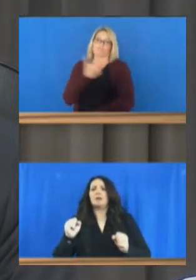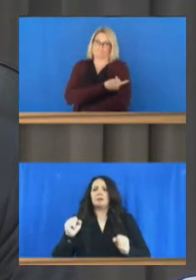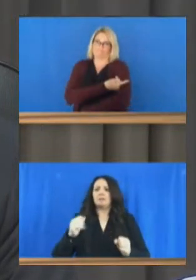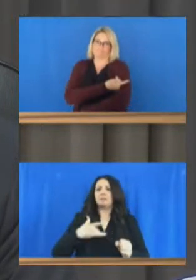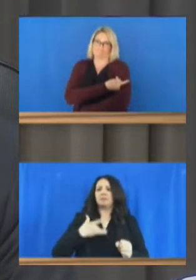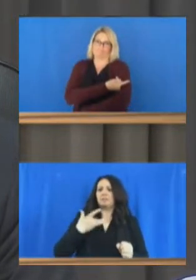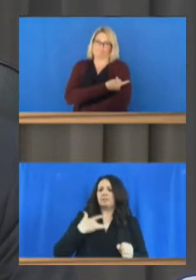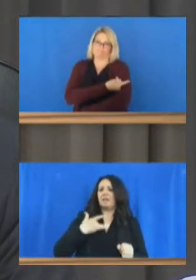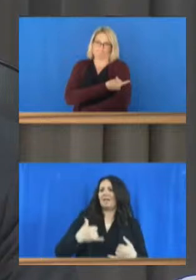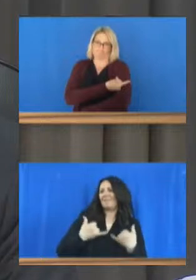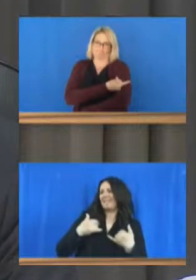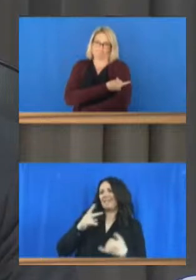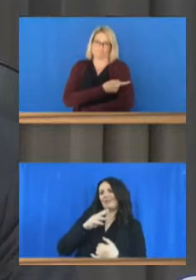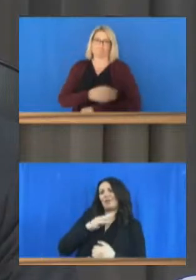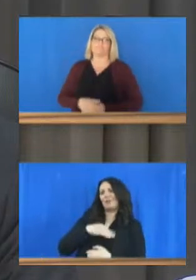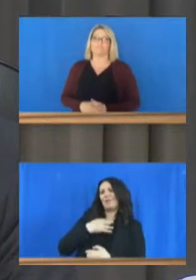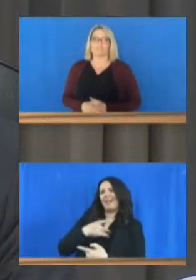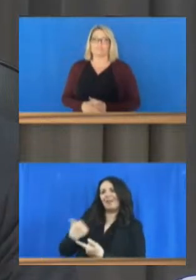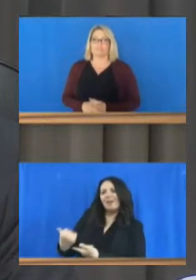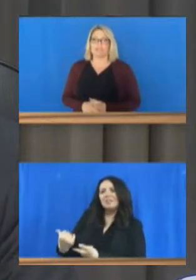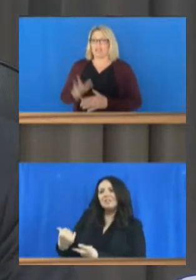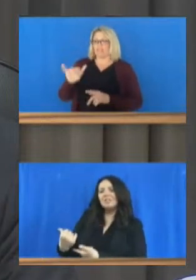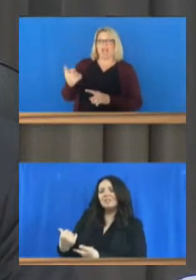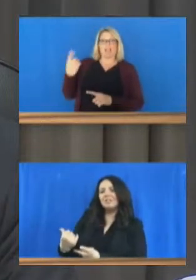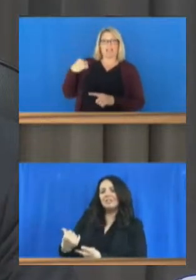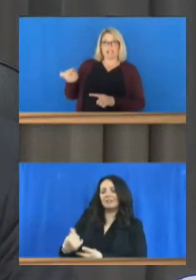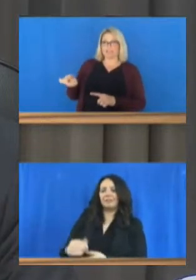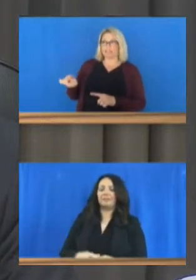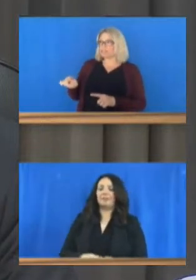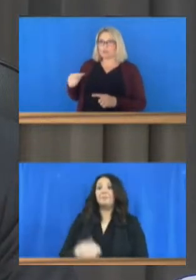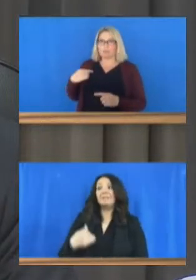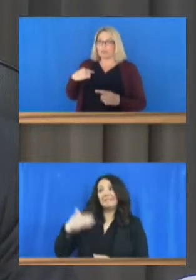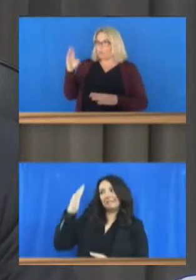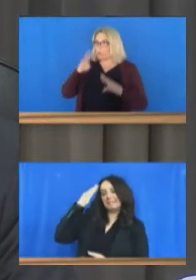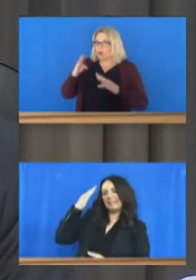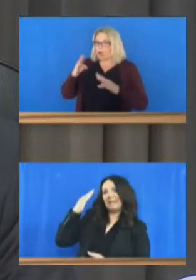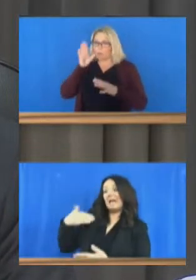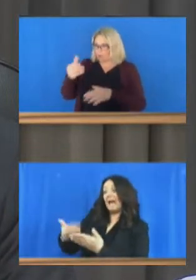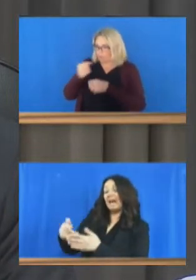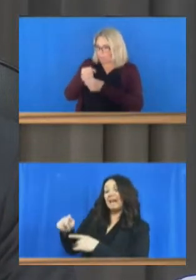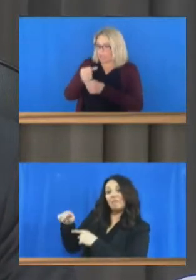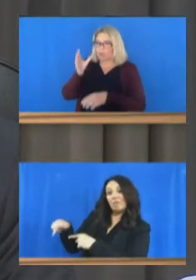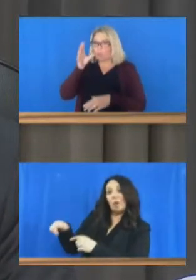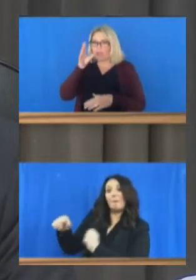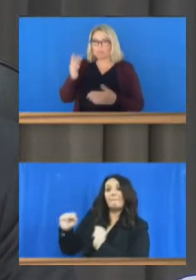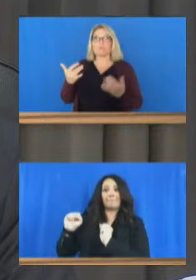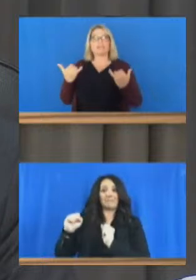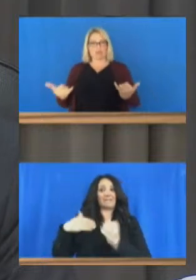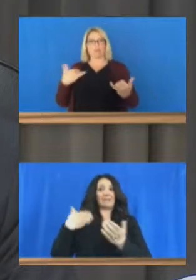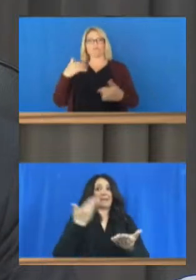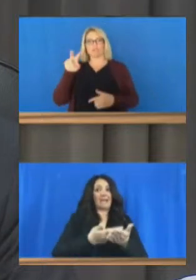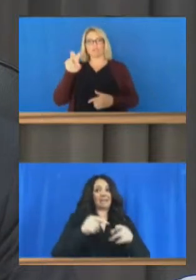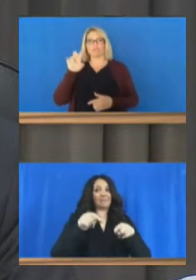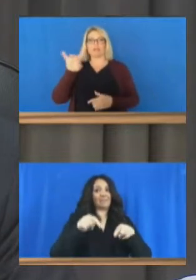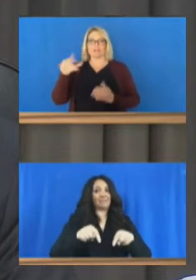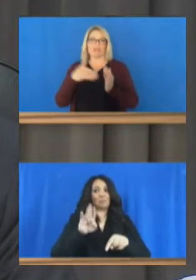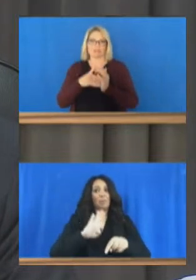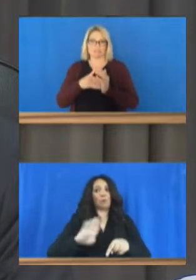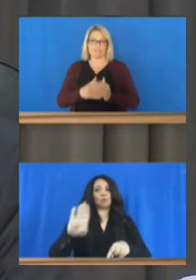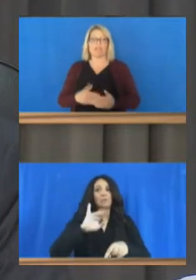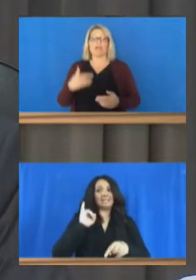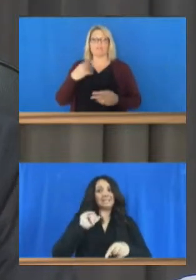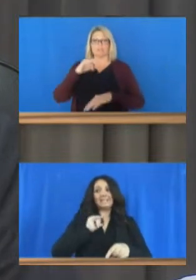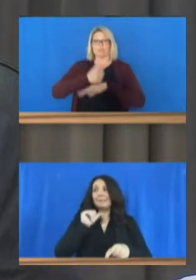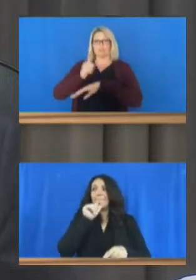care home staff have received their first dose of a COVID-19 vaccine, and almost 36% of those staff have received